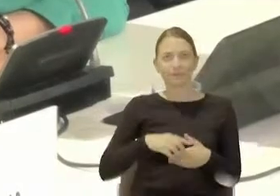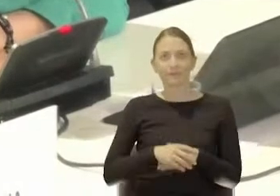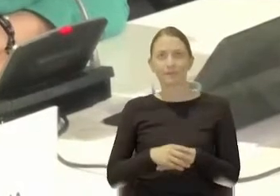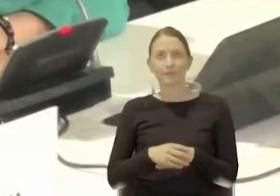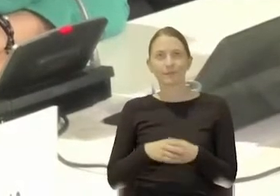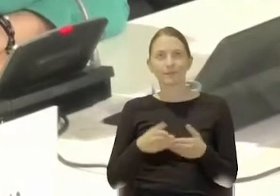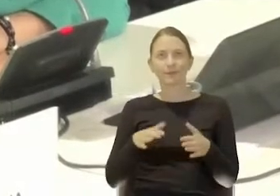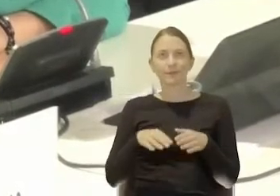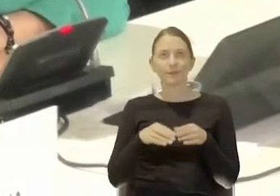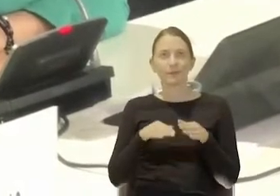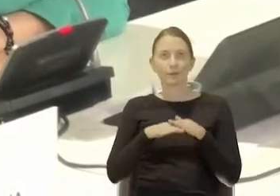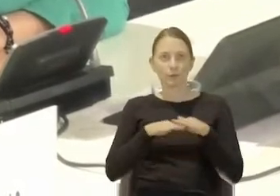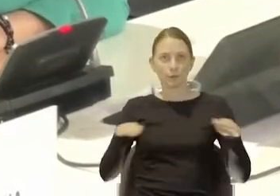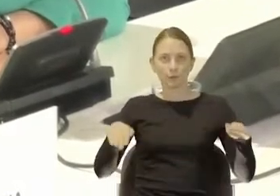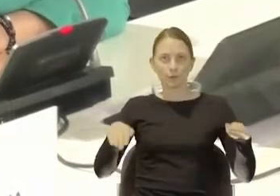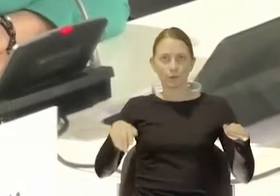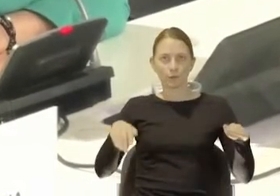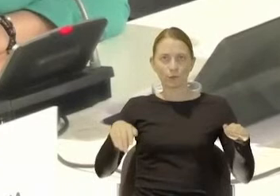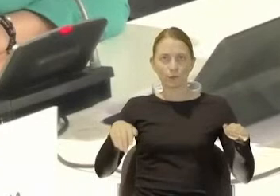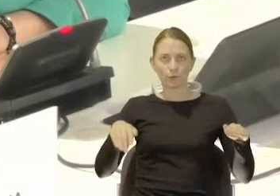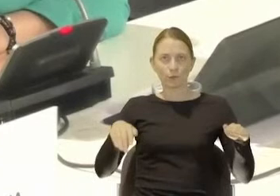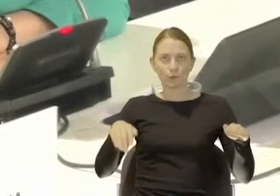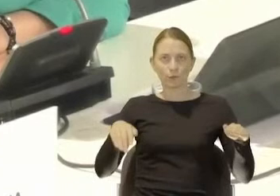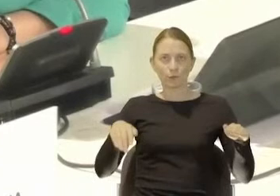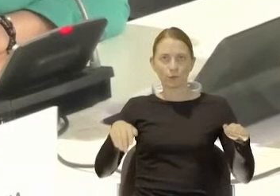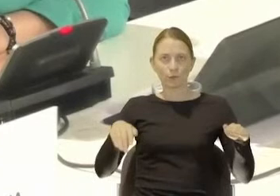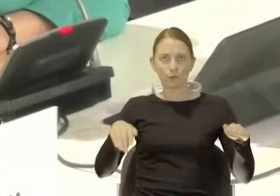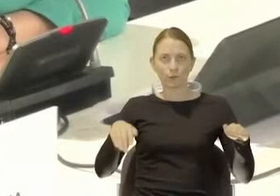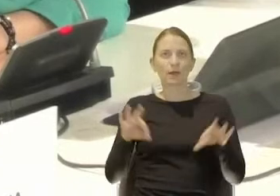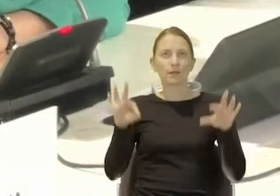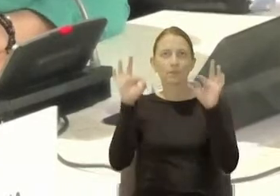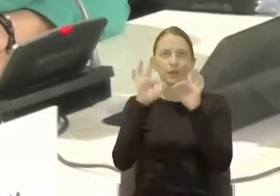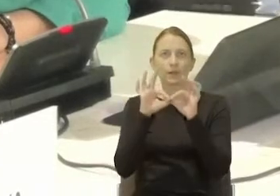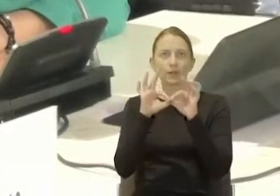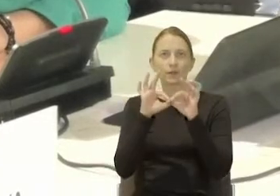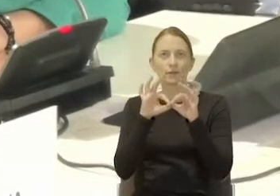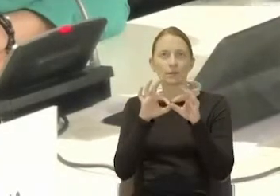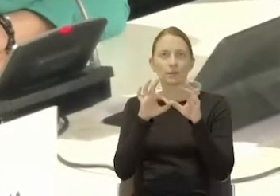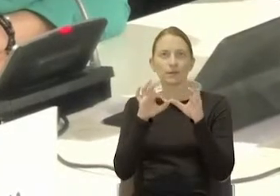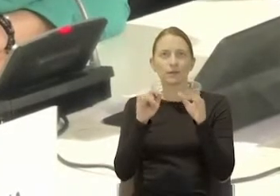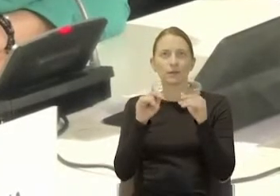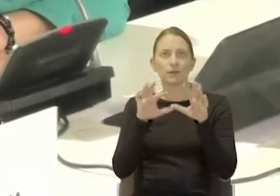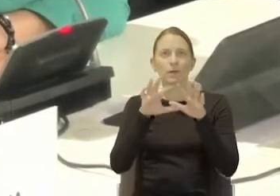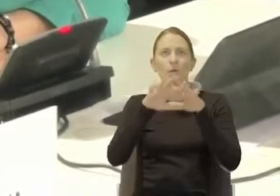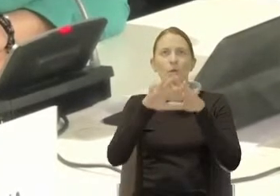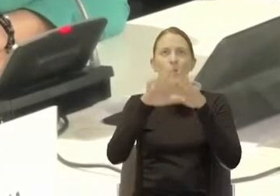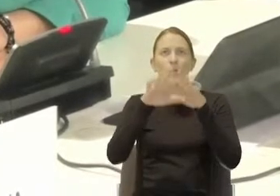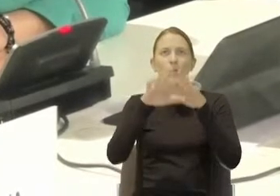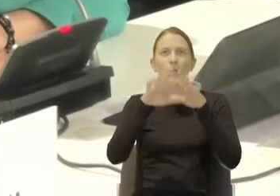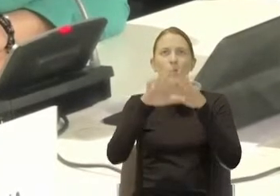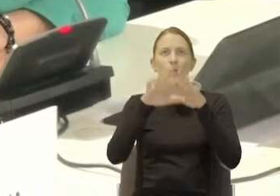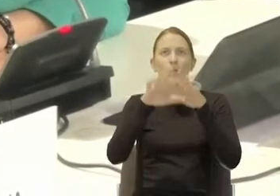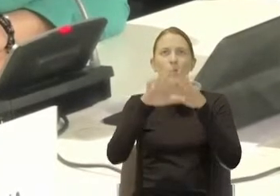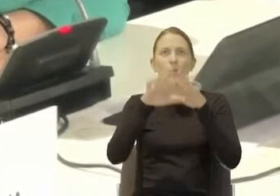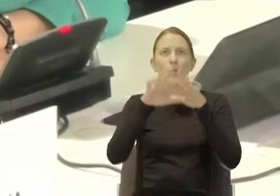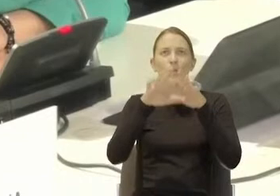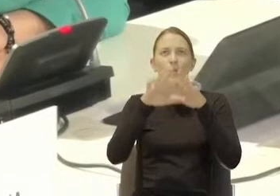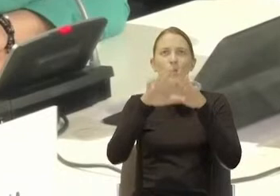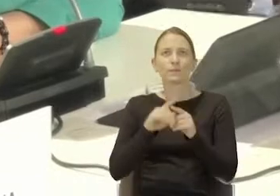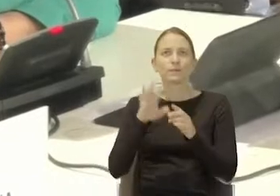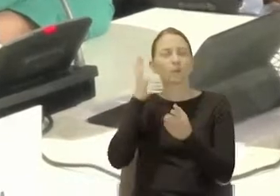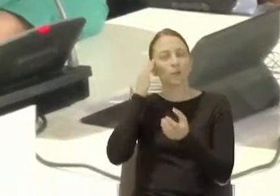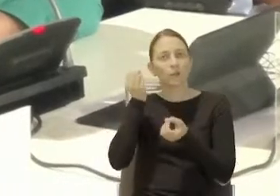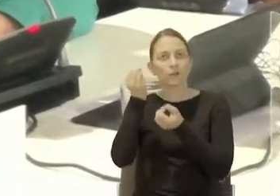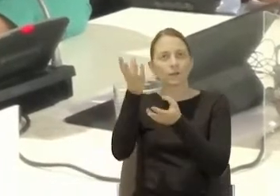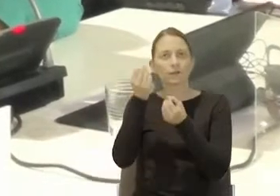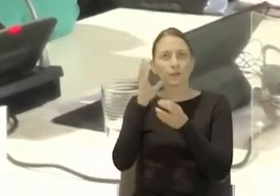the World Urban Forum. It's a good platform to speak about implementation of the new